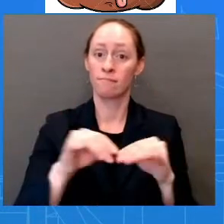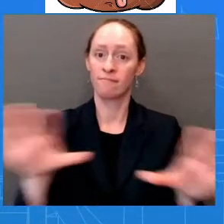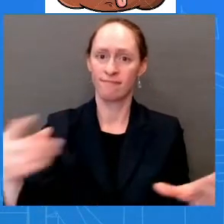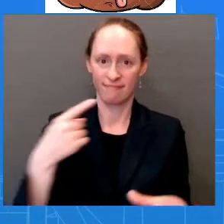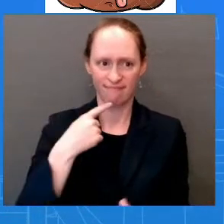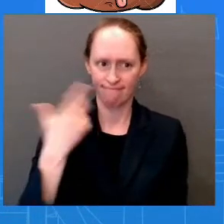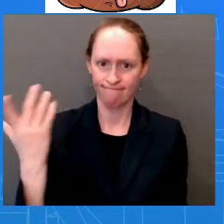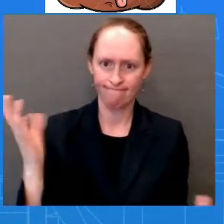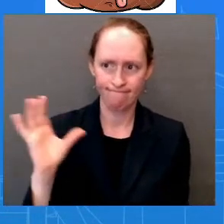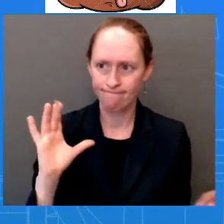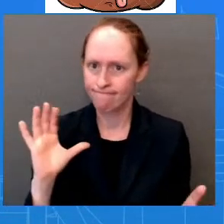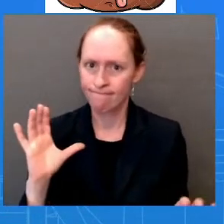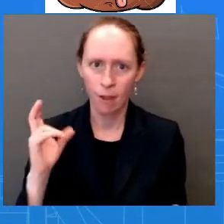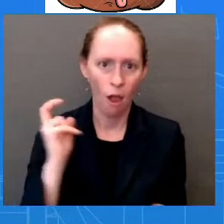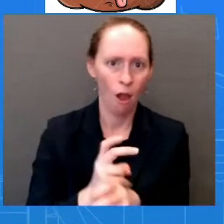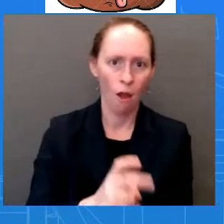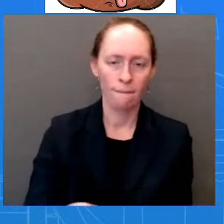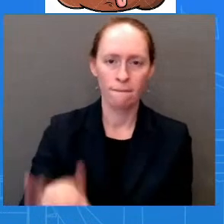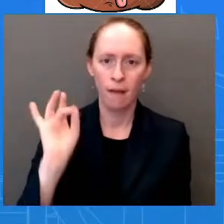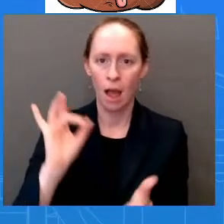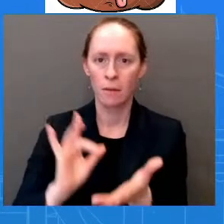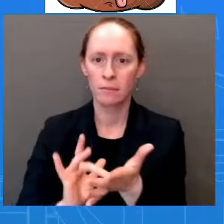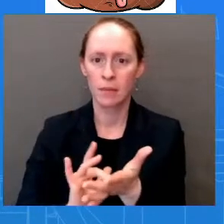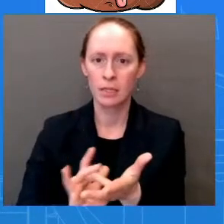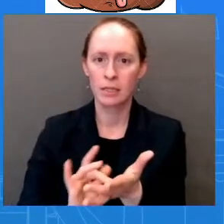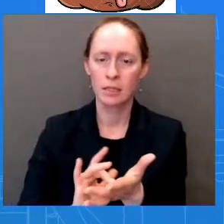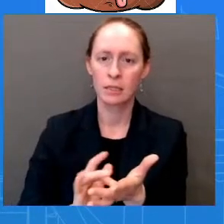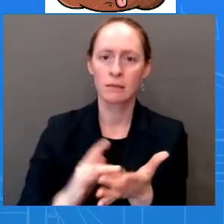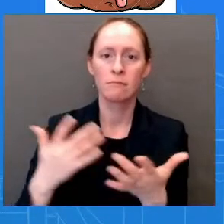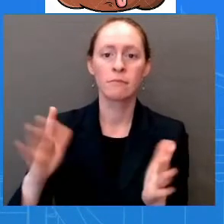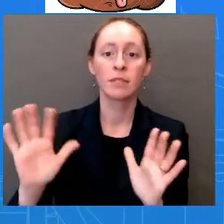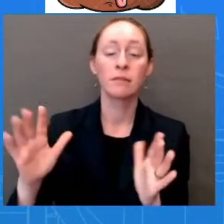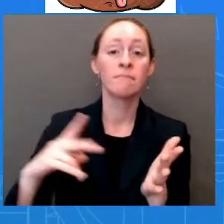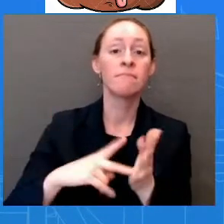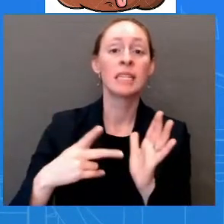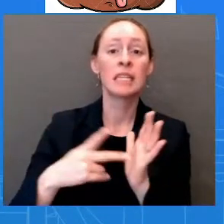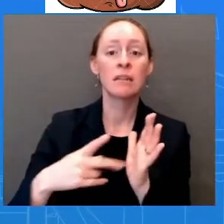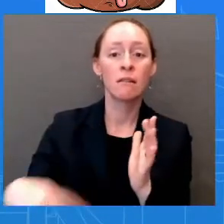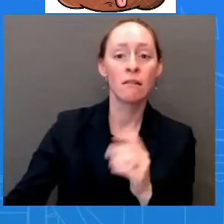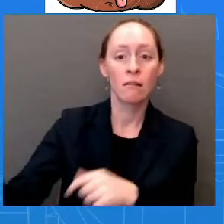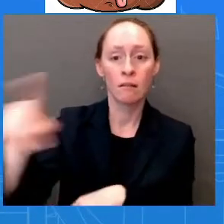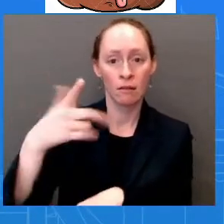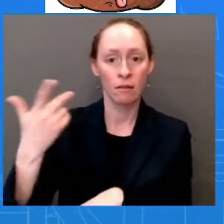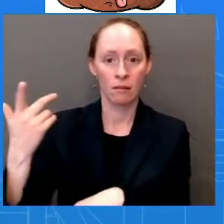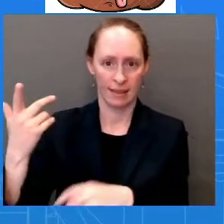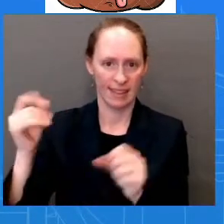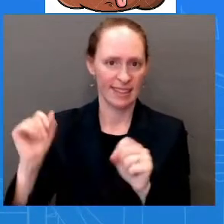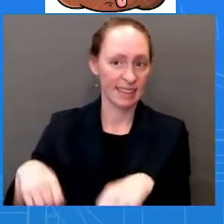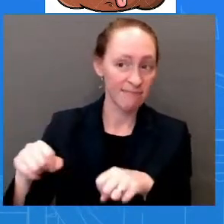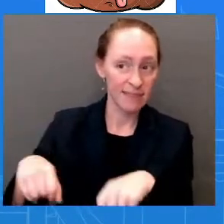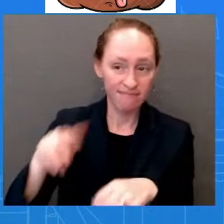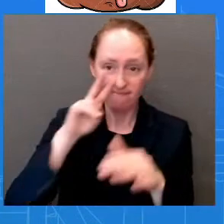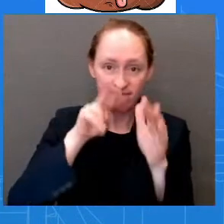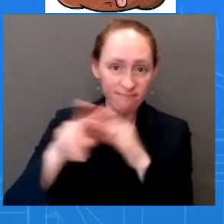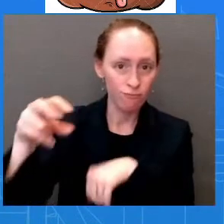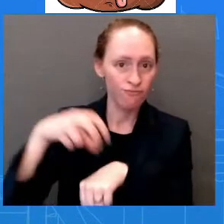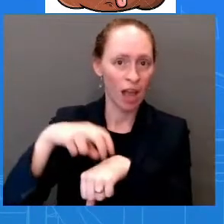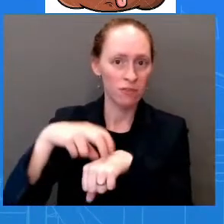season for viral illnesses in kids. Again, I'd have to look at the specifics. What I would say is we often see shortages of